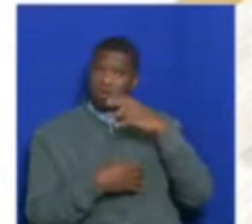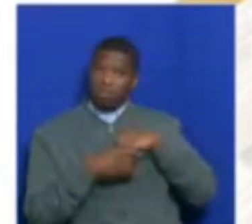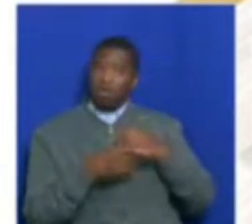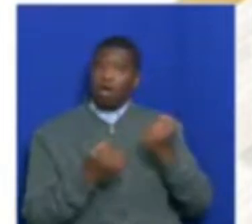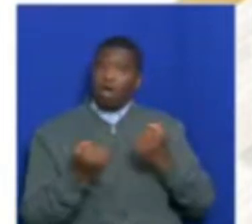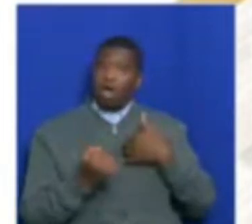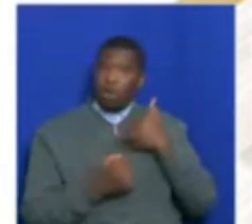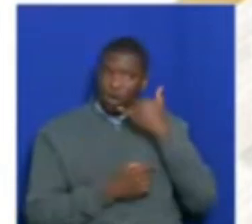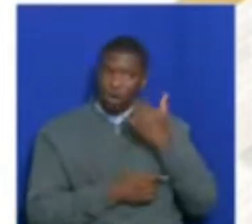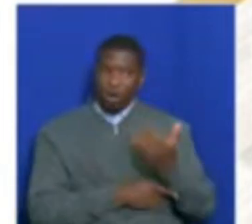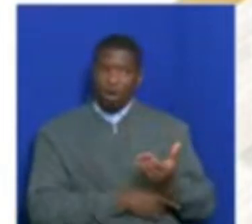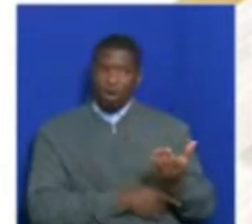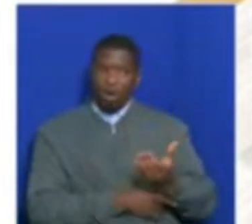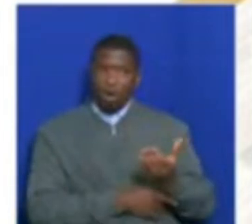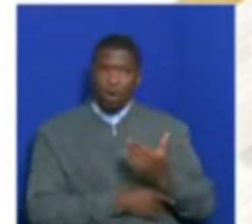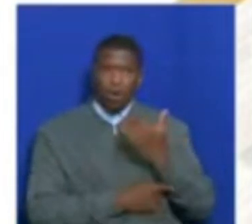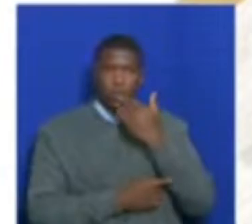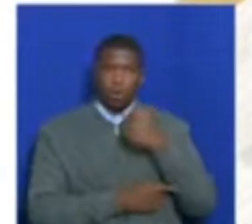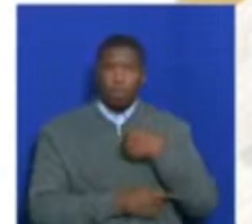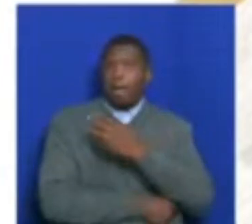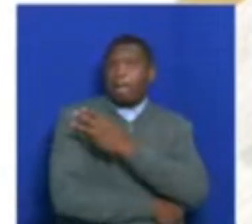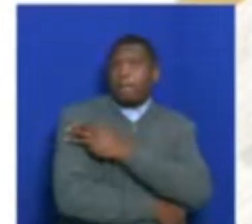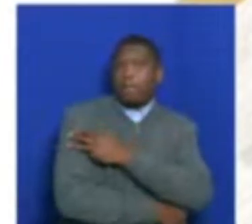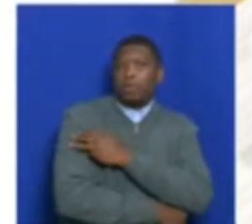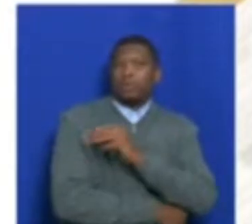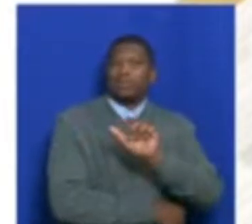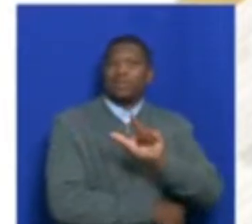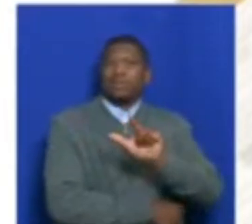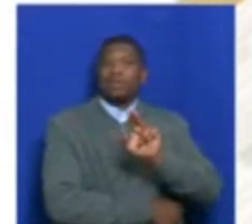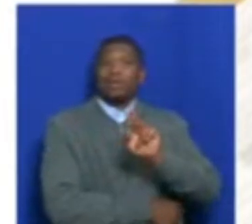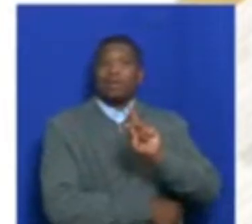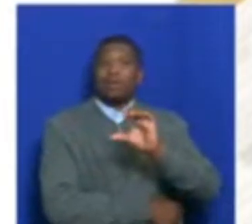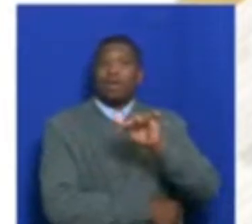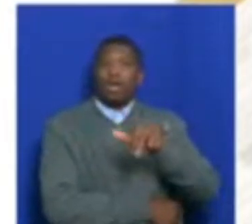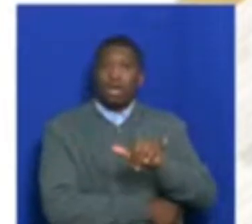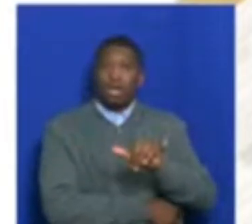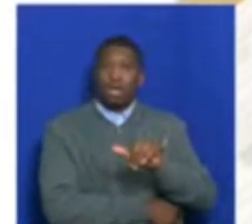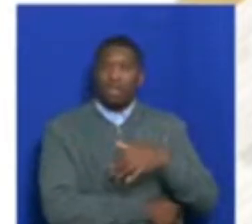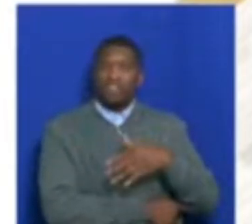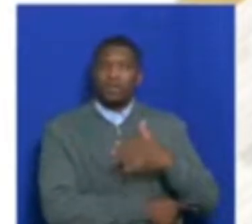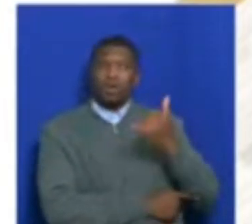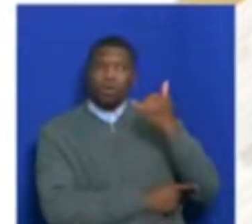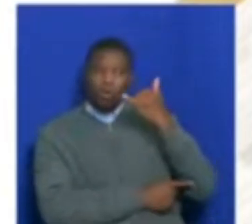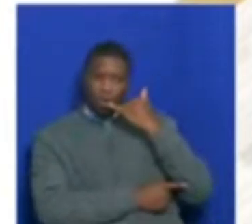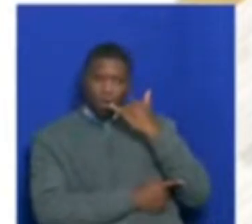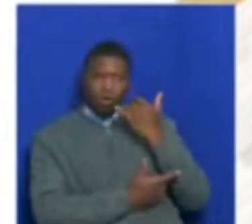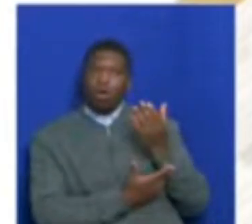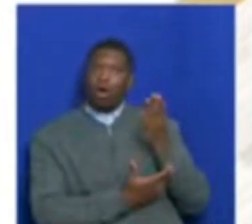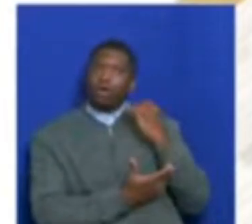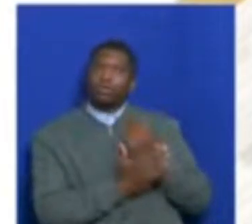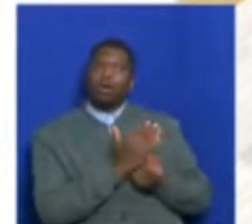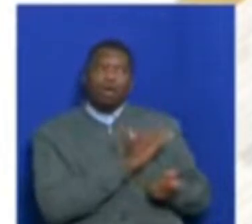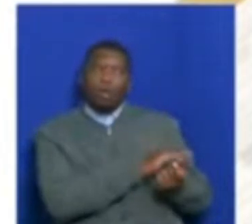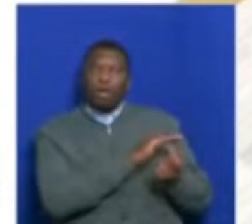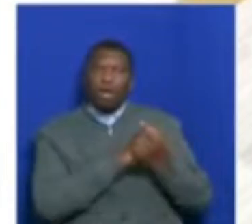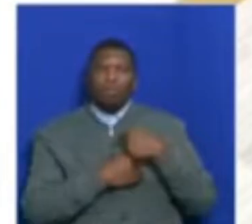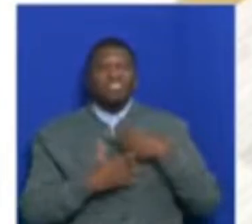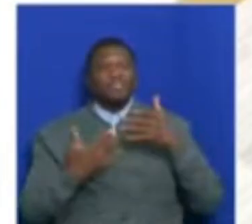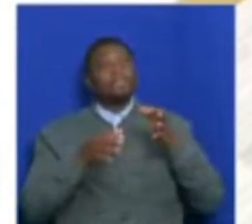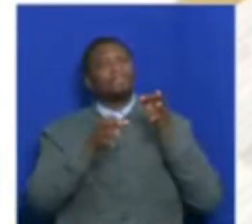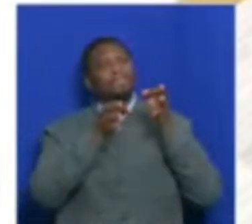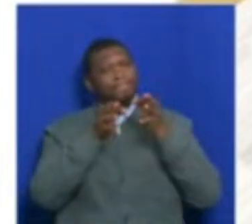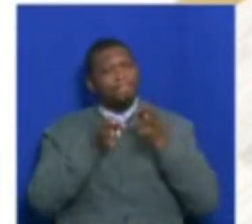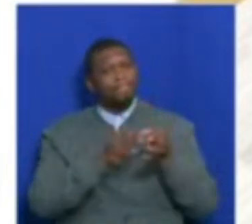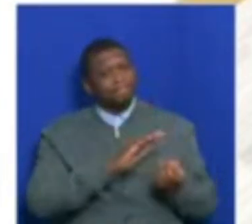my manager, Lucky, who had called to find out what was happening. I explained quickly what happened and told him that I'm going